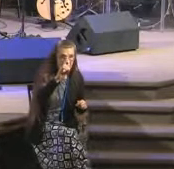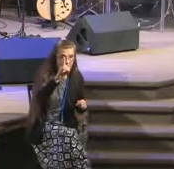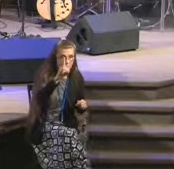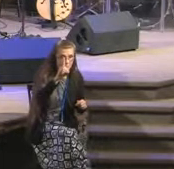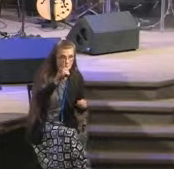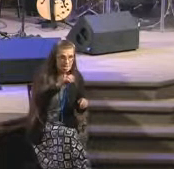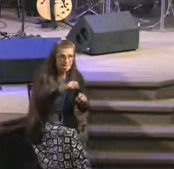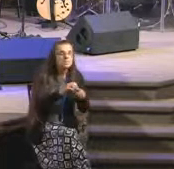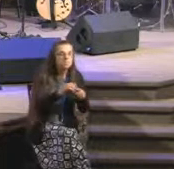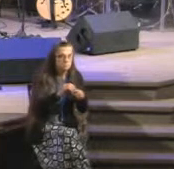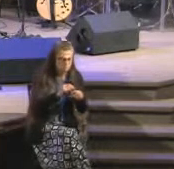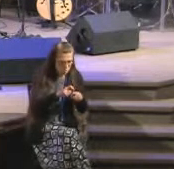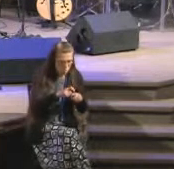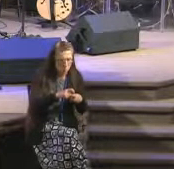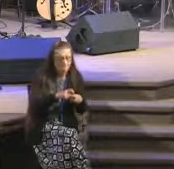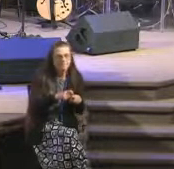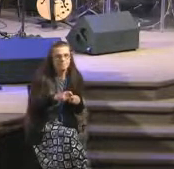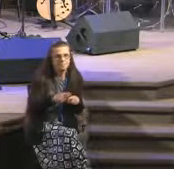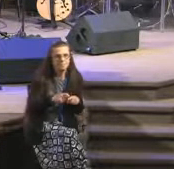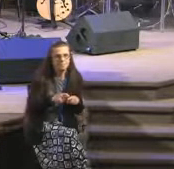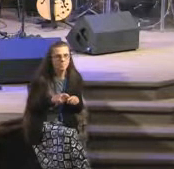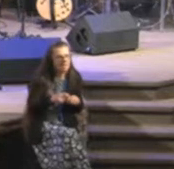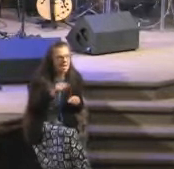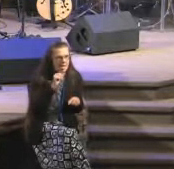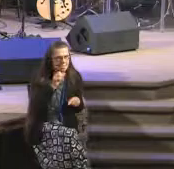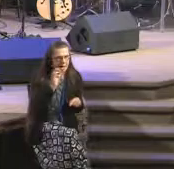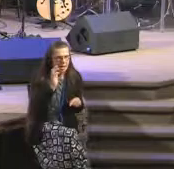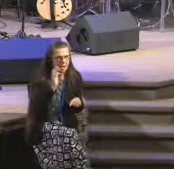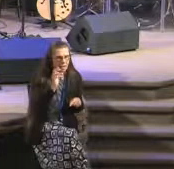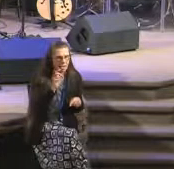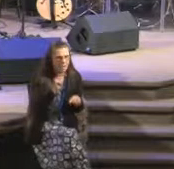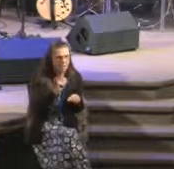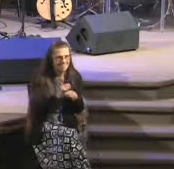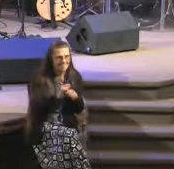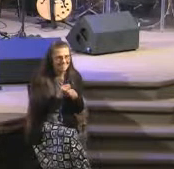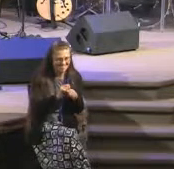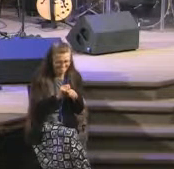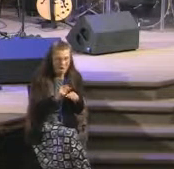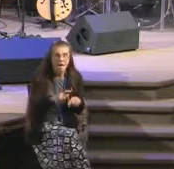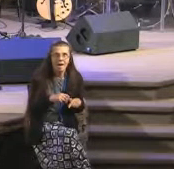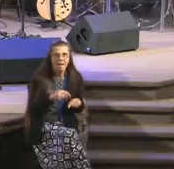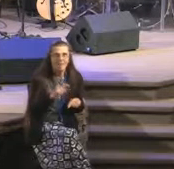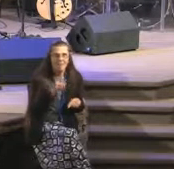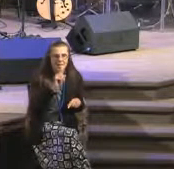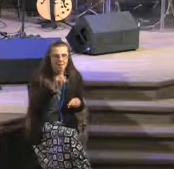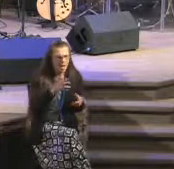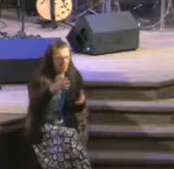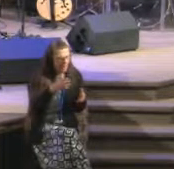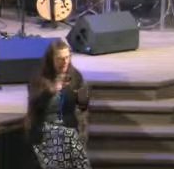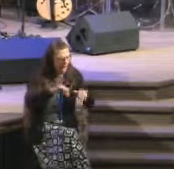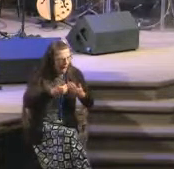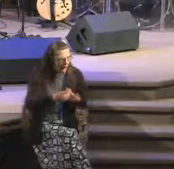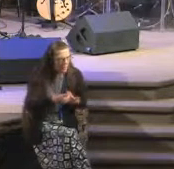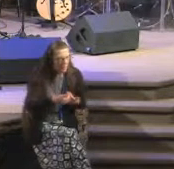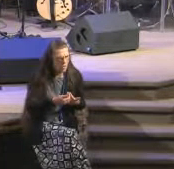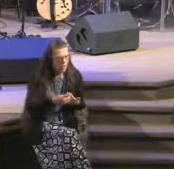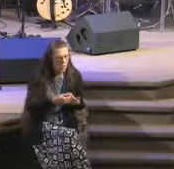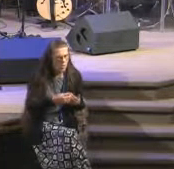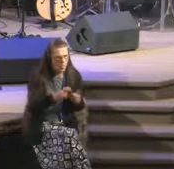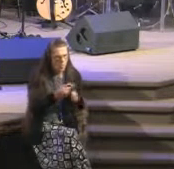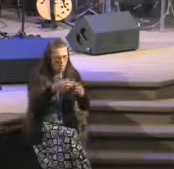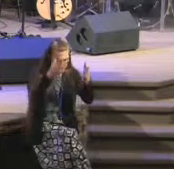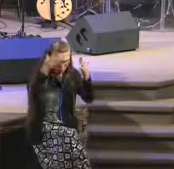church, and he's just starting out his ministry. He's not an older man. When it talks about how the word came on him in his 30th year, you have